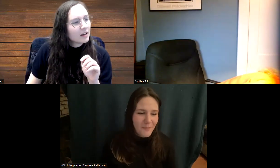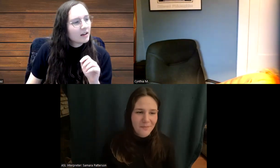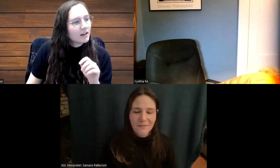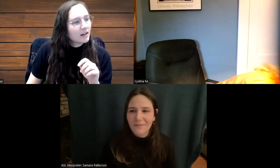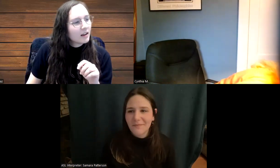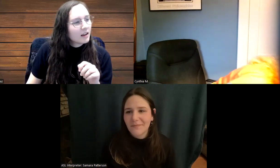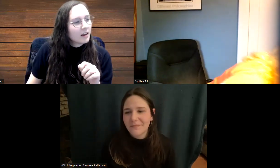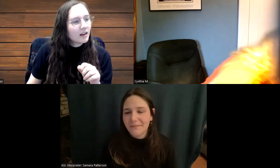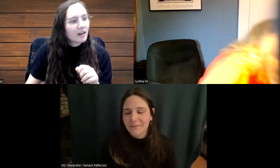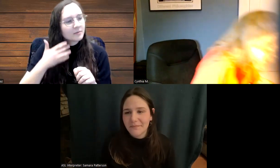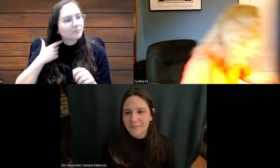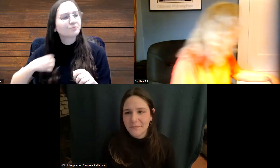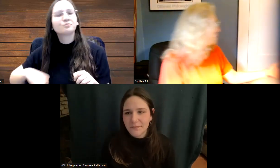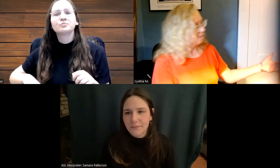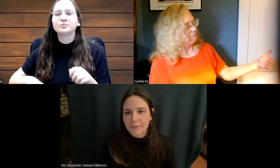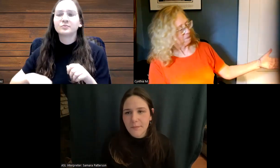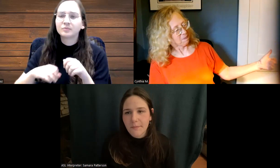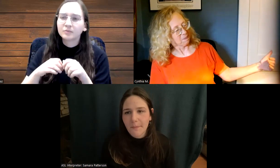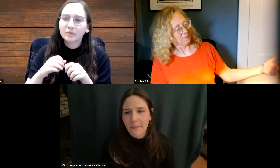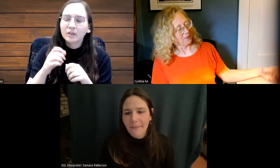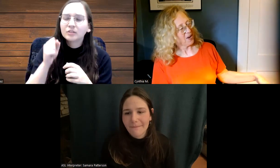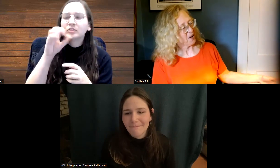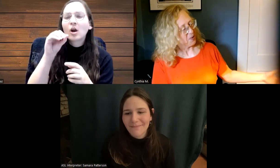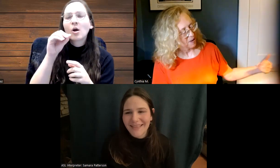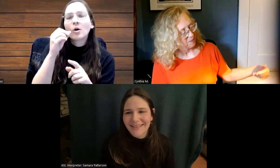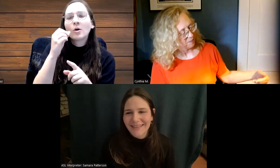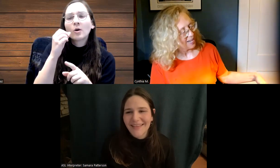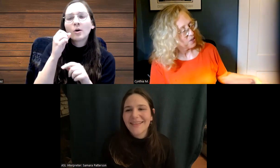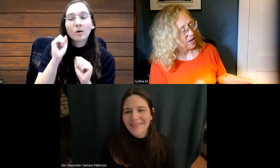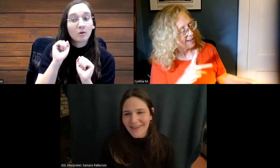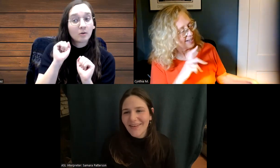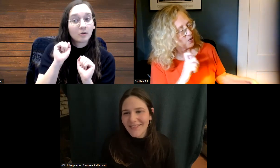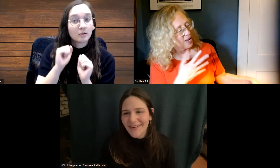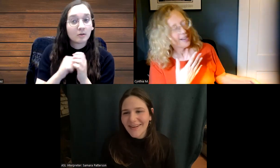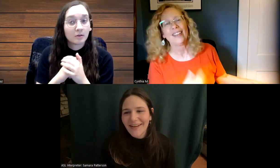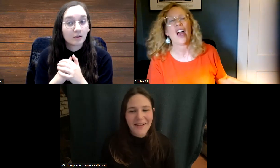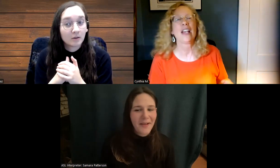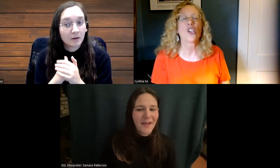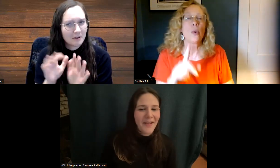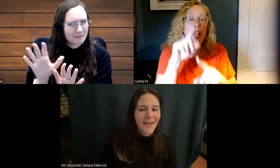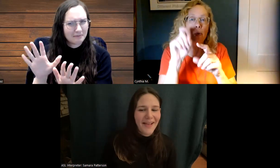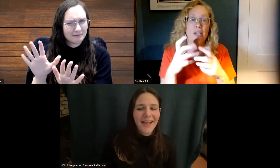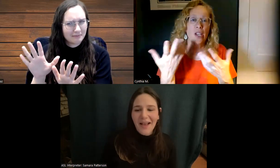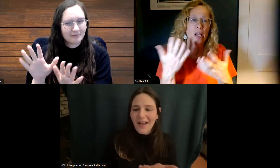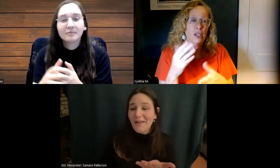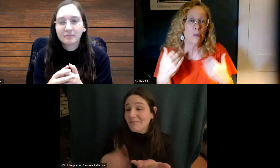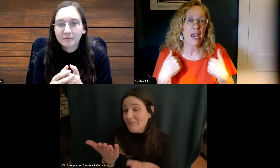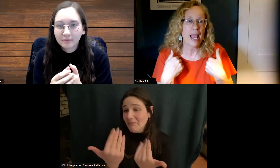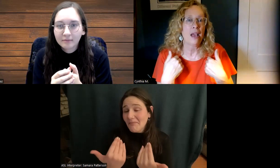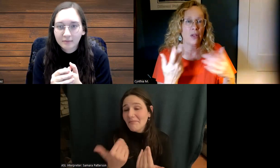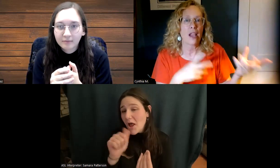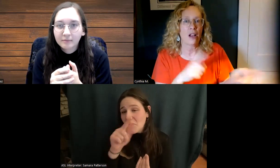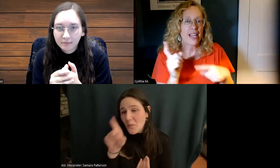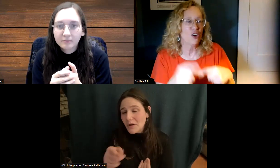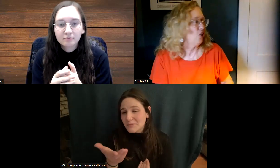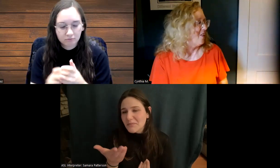No problem. Come on. There you go. Come on. It's okay. So, All right. So another question that you might